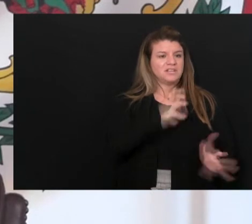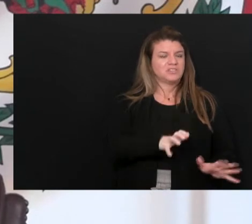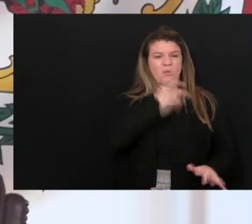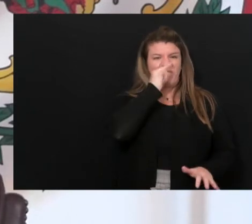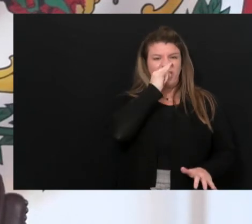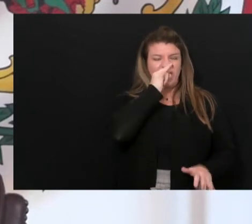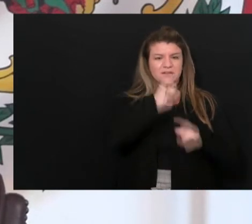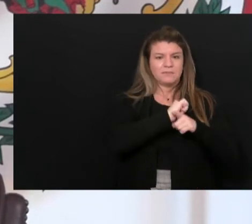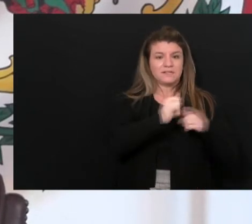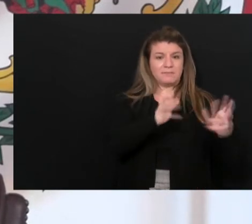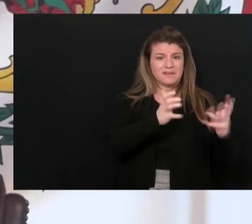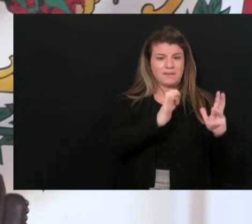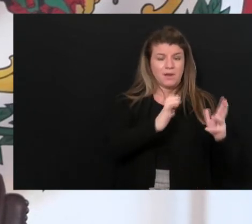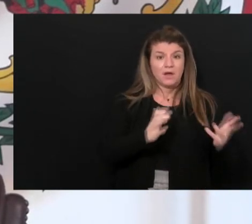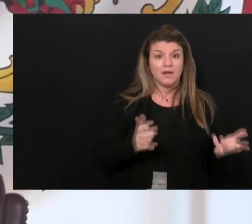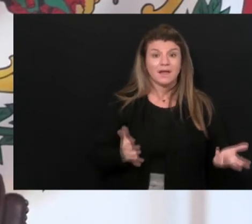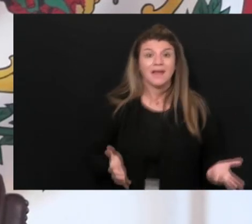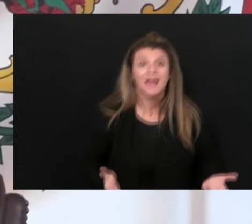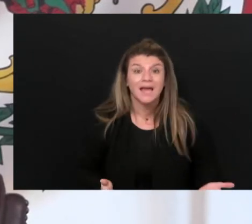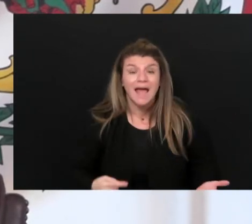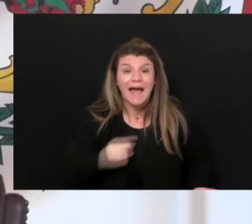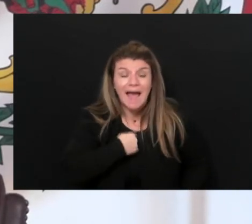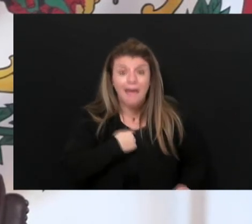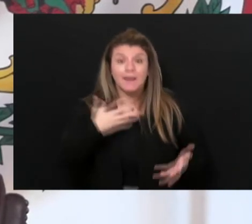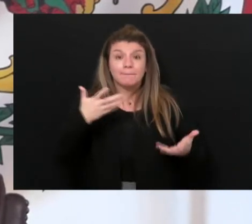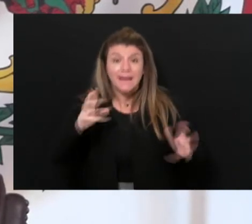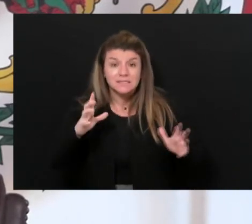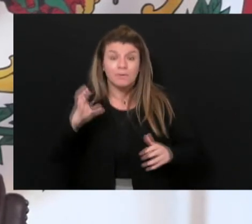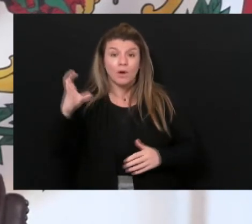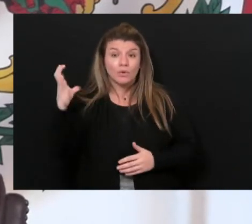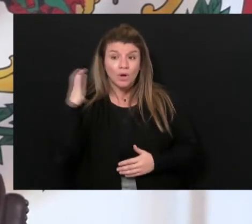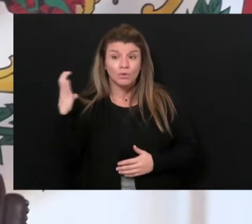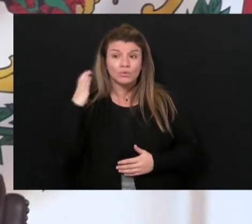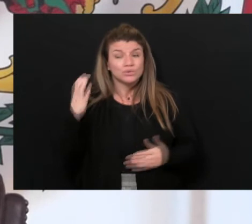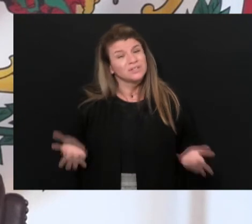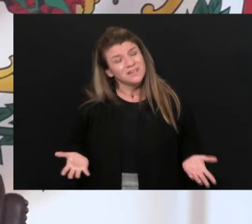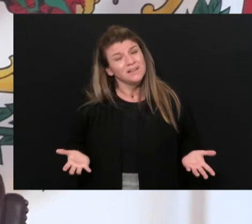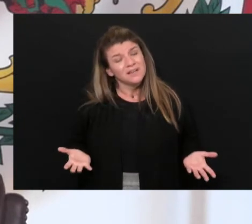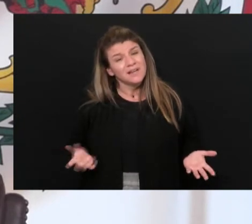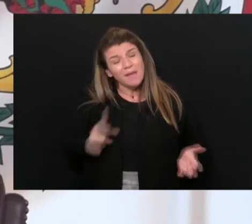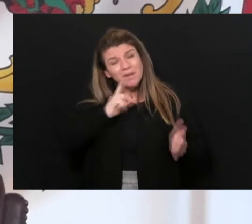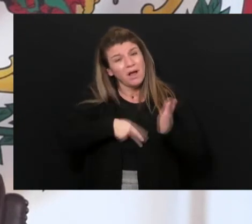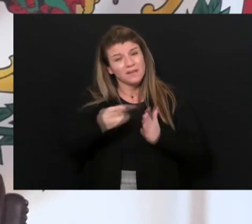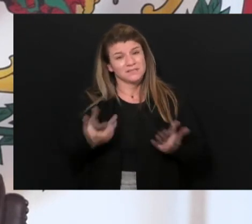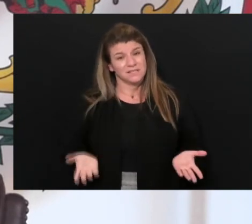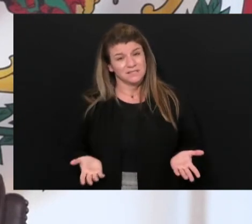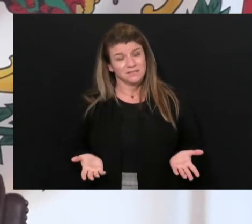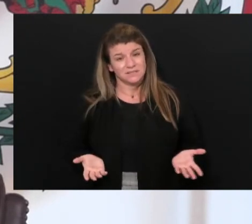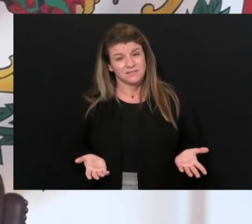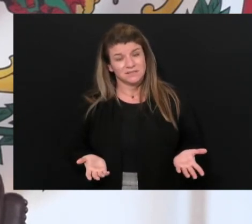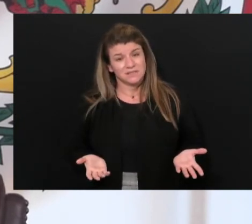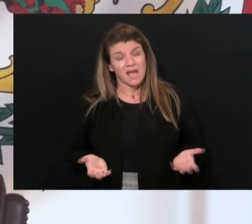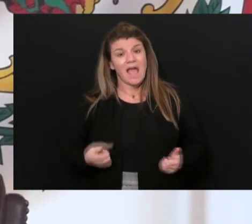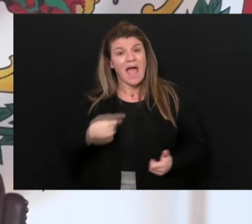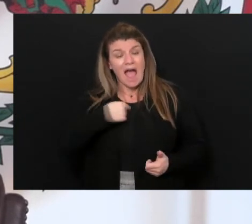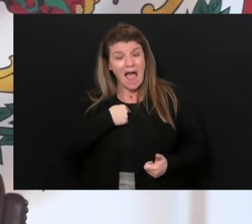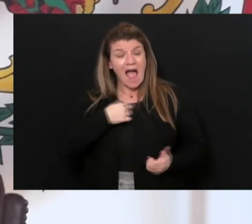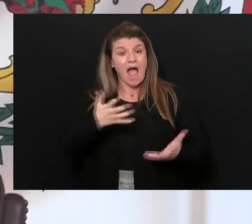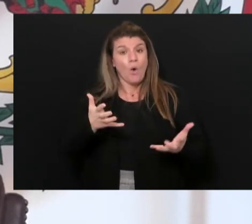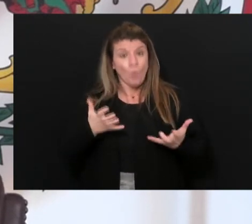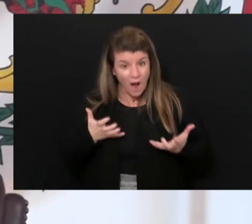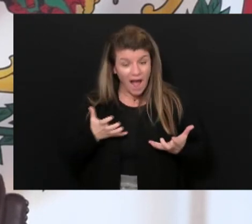practice basketball. Justice is a basketball coach. Give me a blooming break. I want my